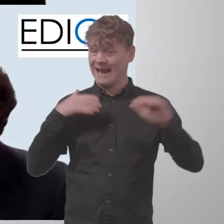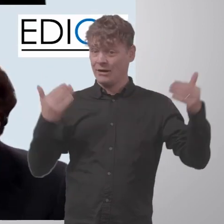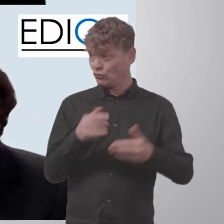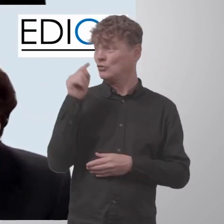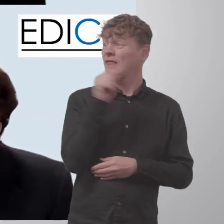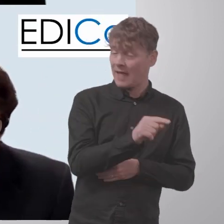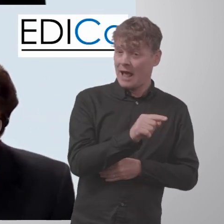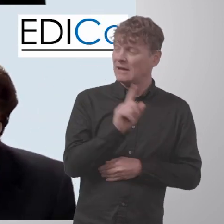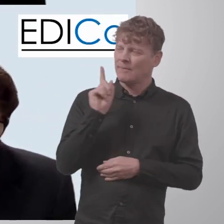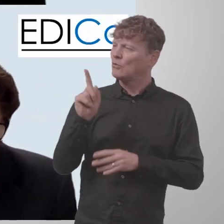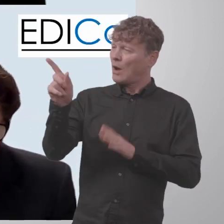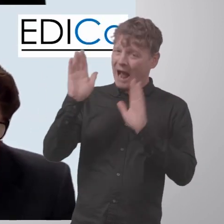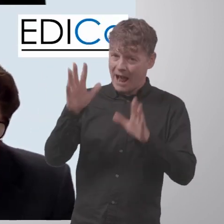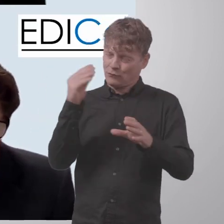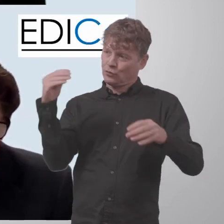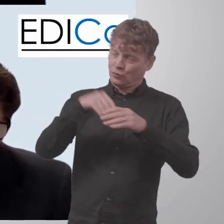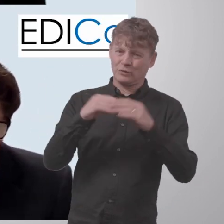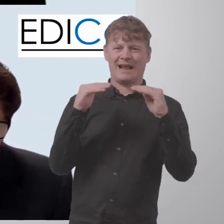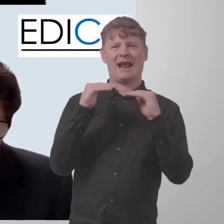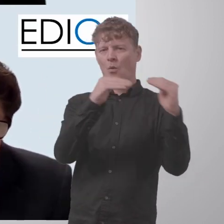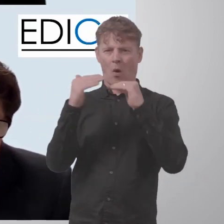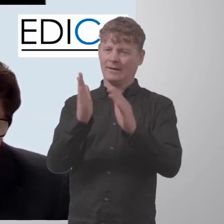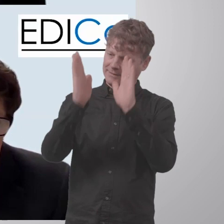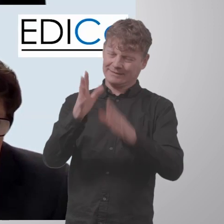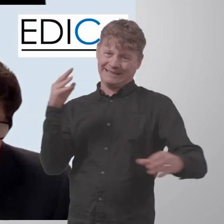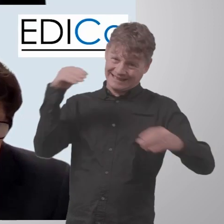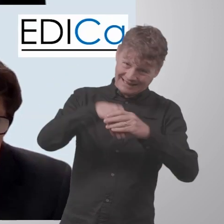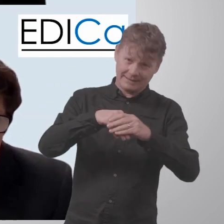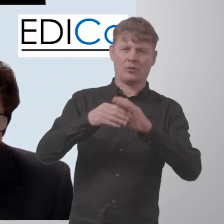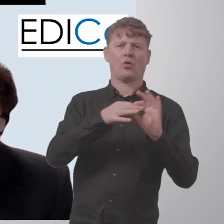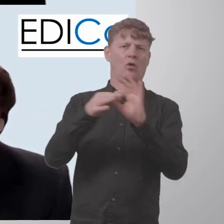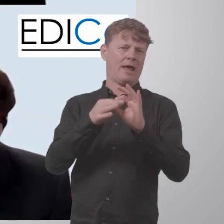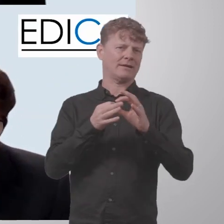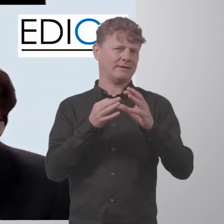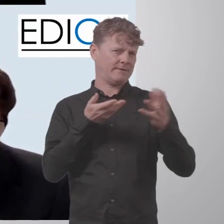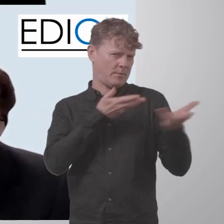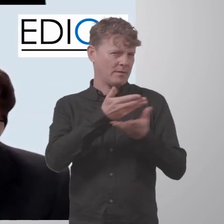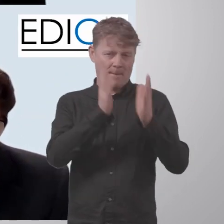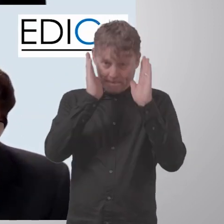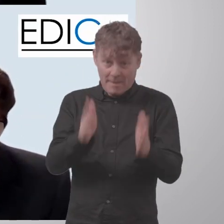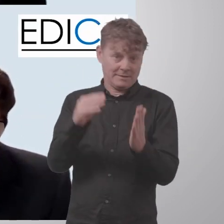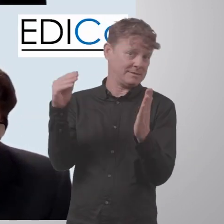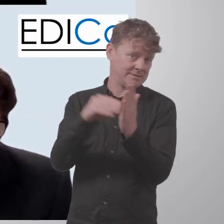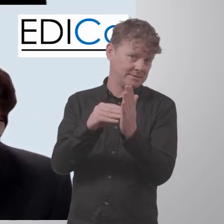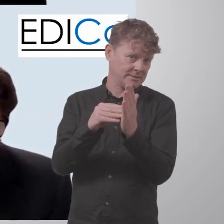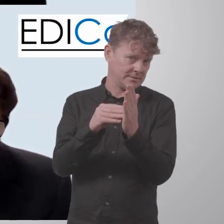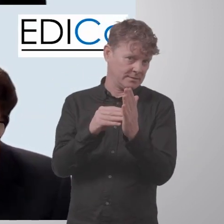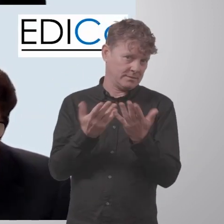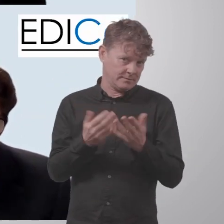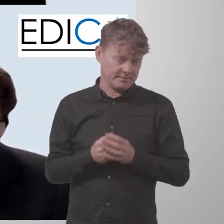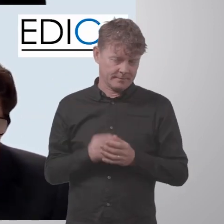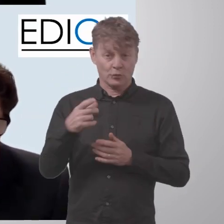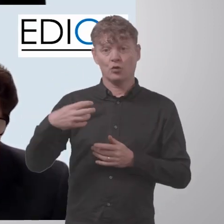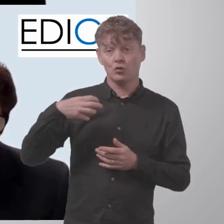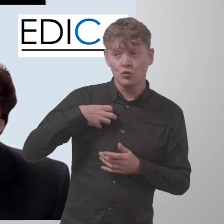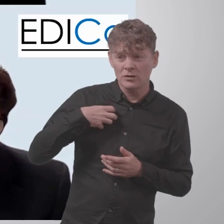a statutory part of collective bargaining in those situations. Unions, anybody that represents employees